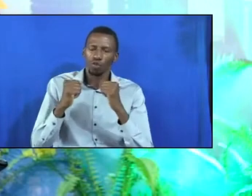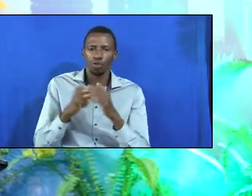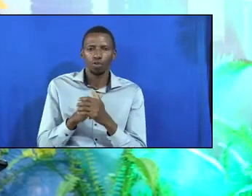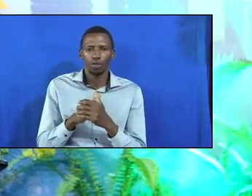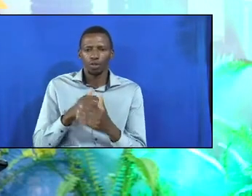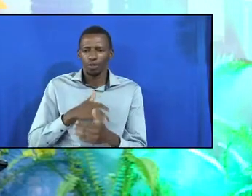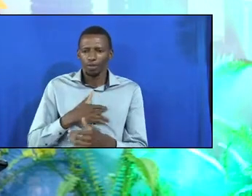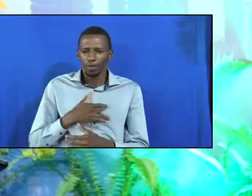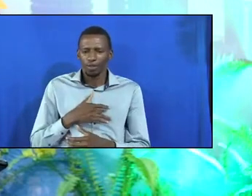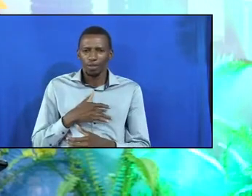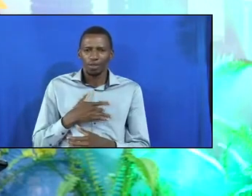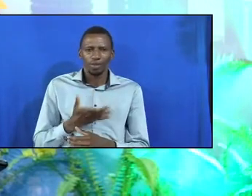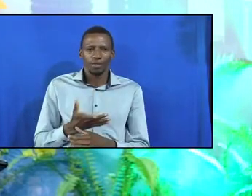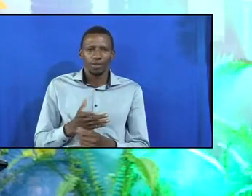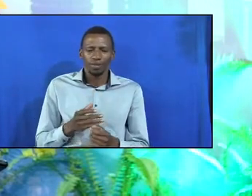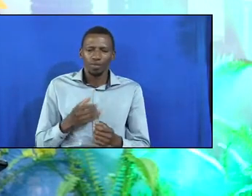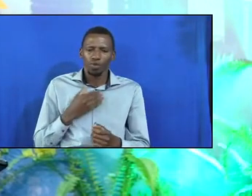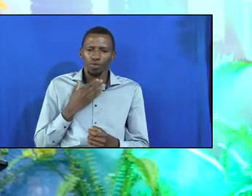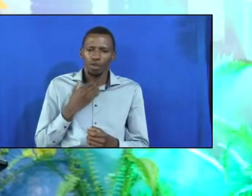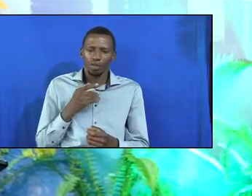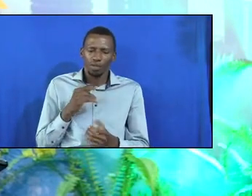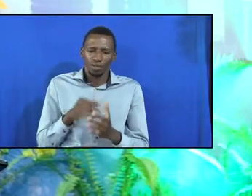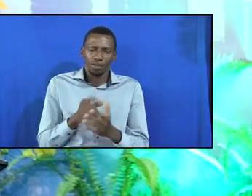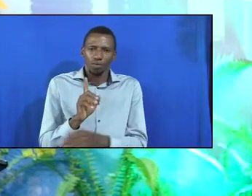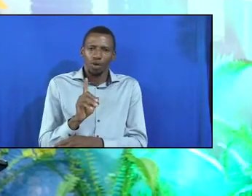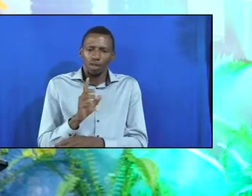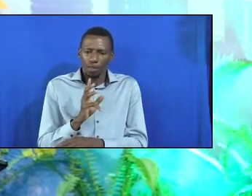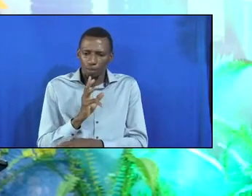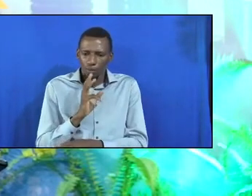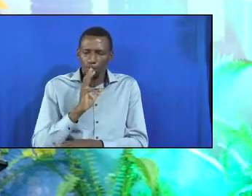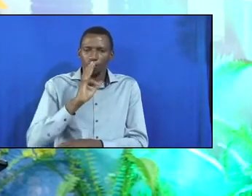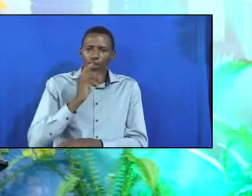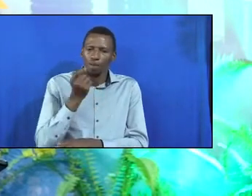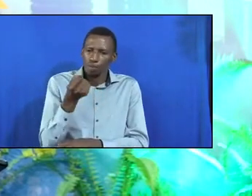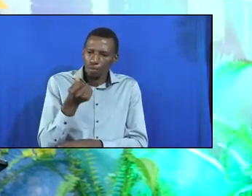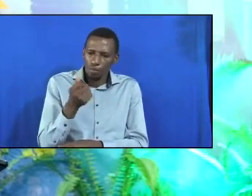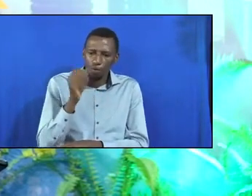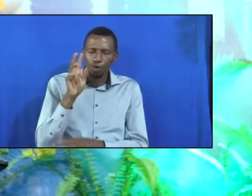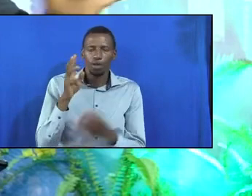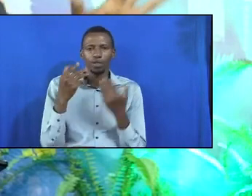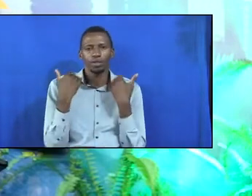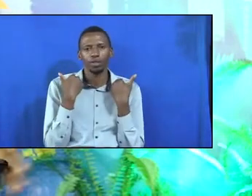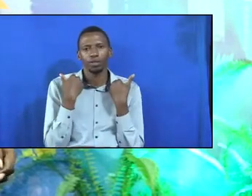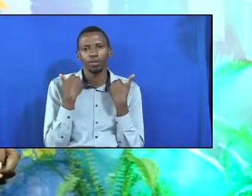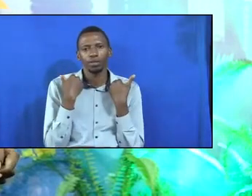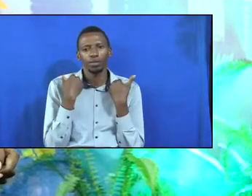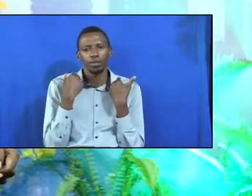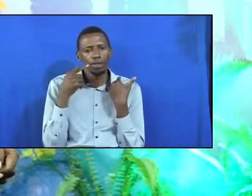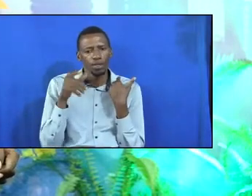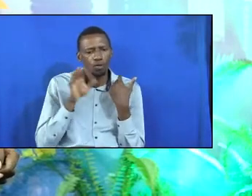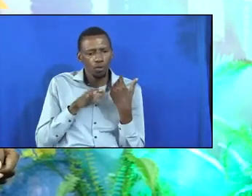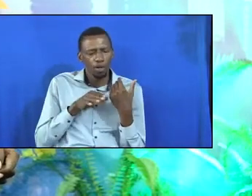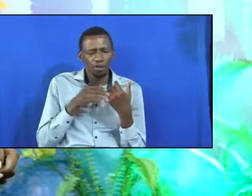like, oh, if only I could take one sip, then I could sleep. Actually, sleep